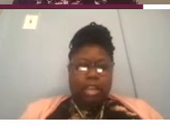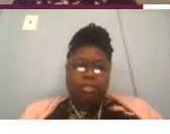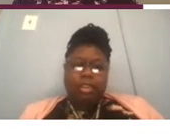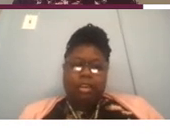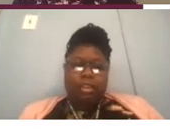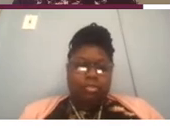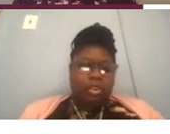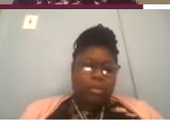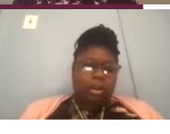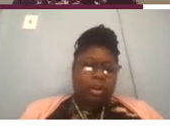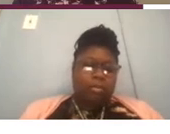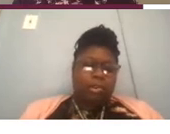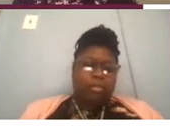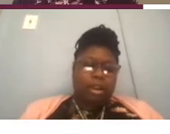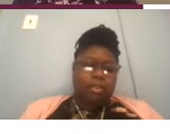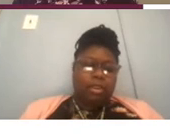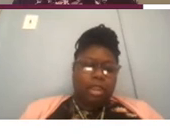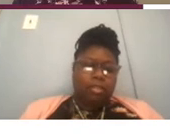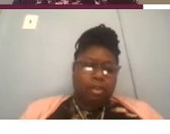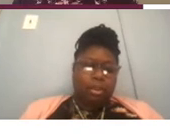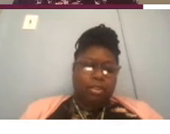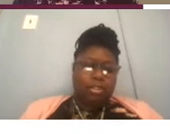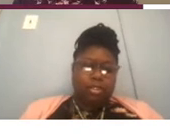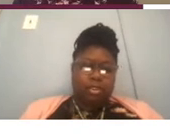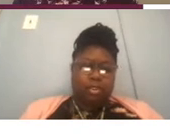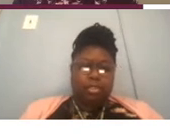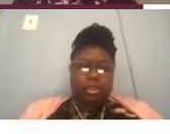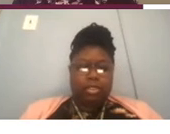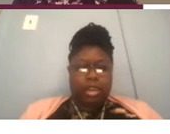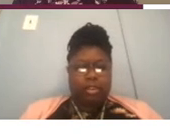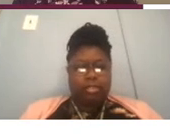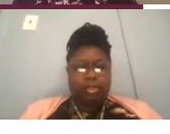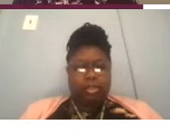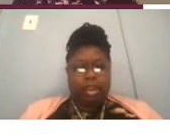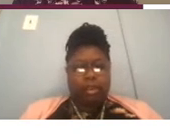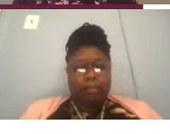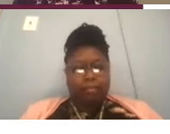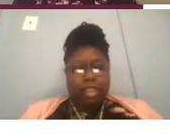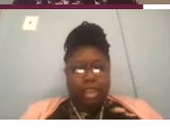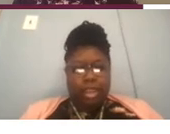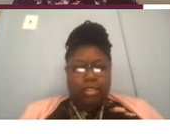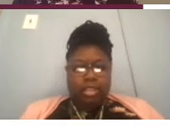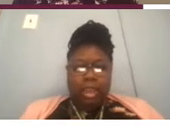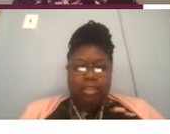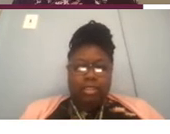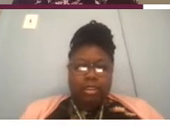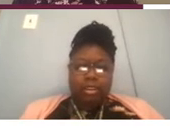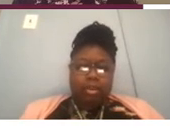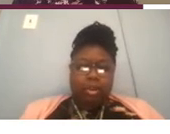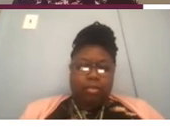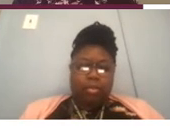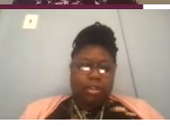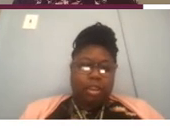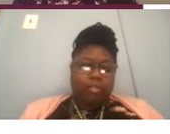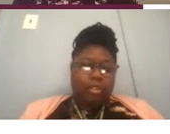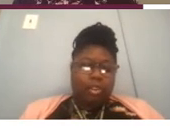The life cycle. A female monarch butterfly will lay from 100 to 300 eggs during her life. The eggs hatch